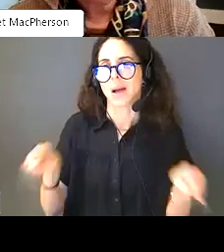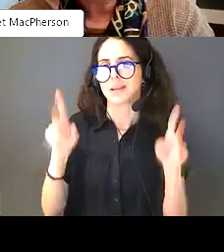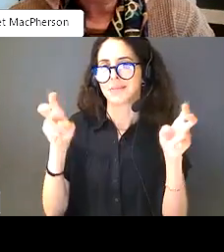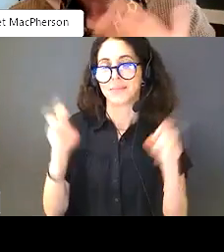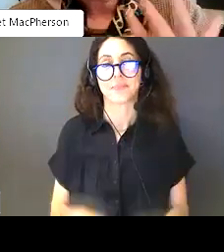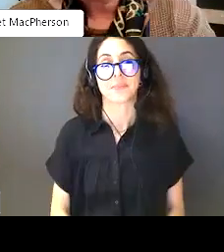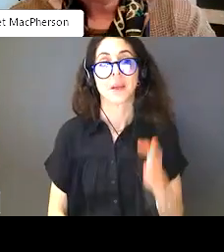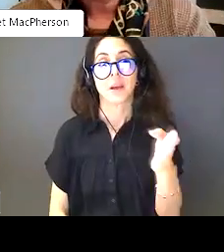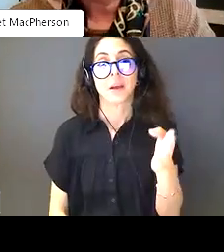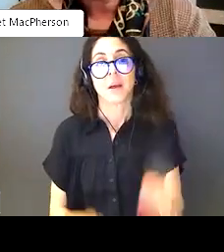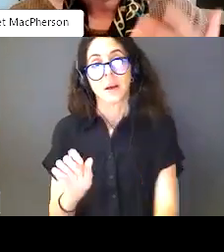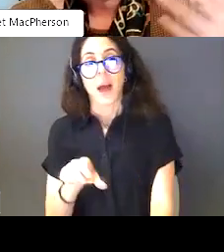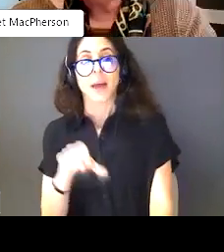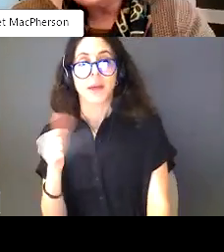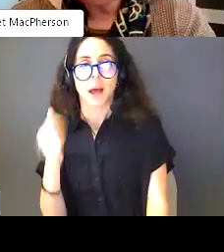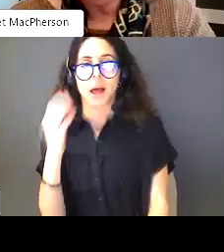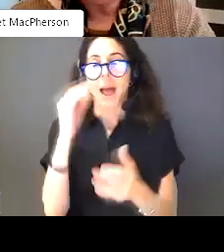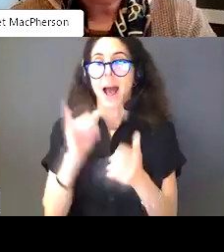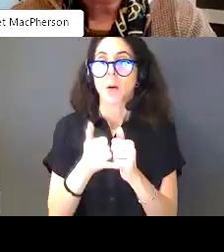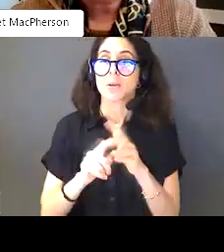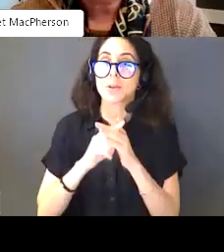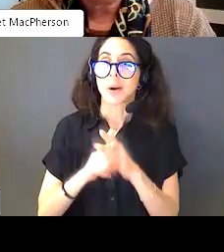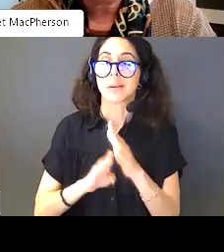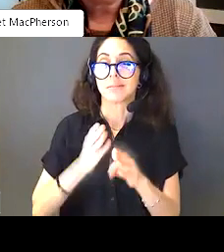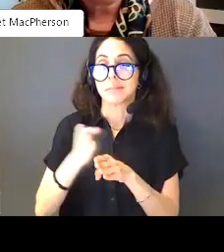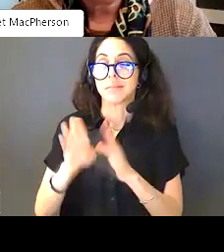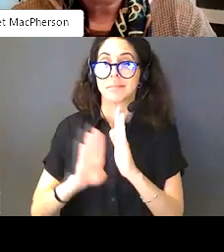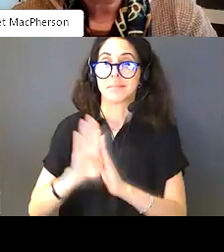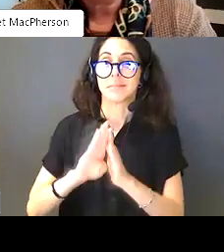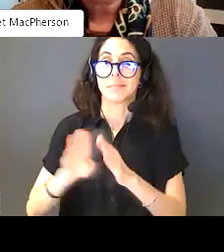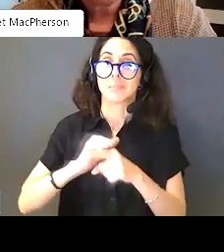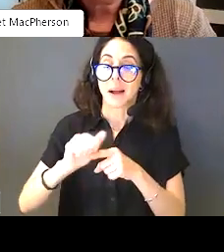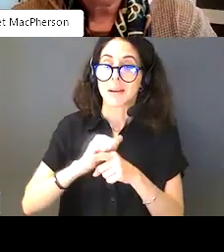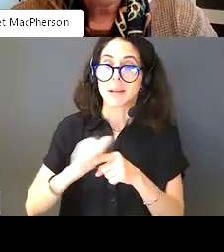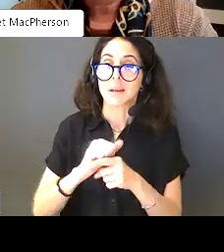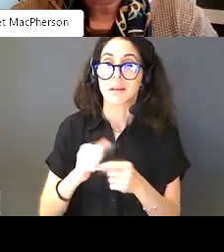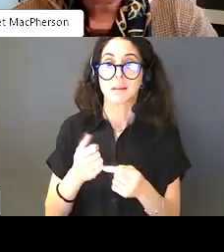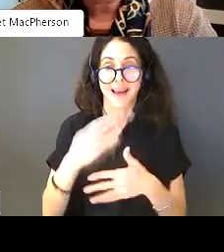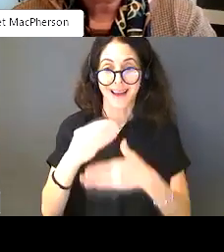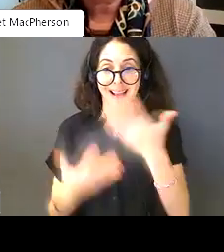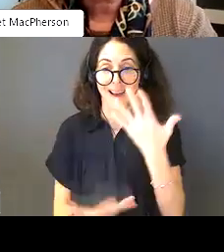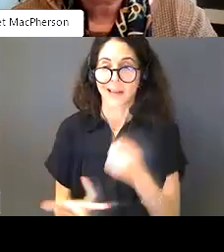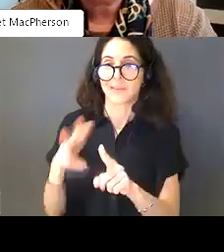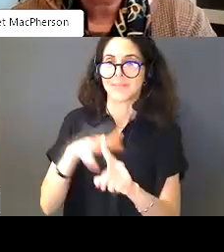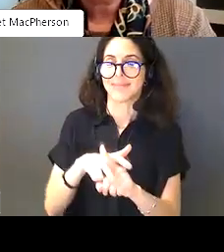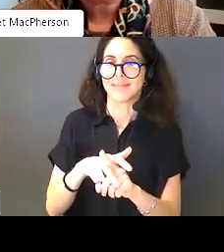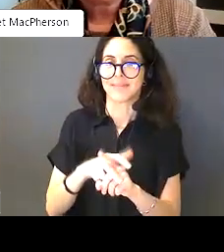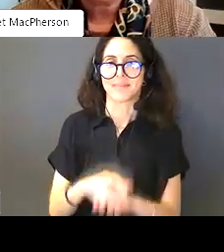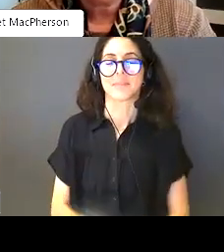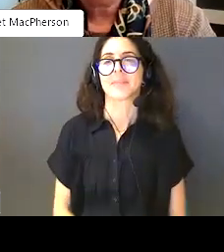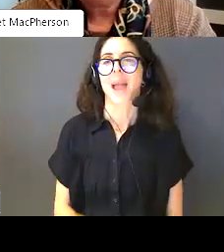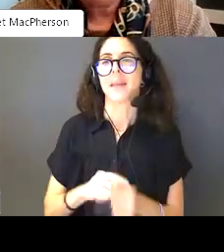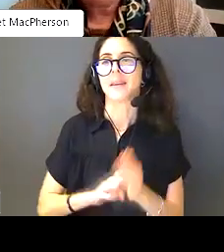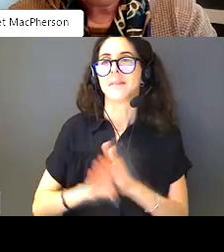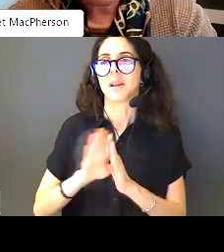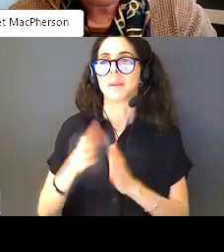the kind of defining your purpose, practices that you're going to put into place, and developing a shared